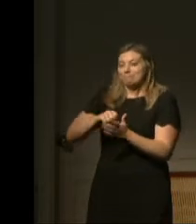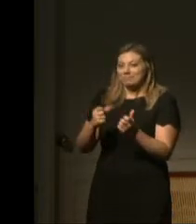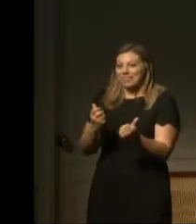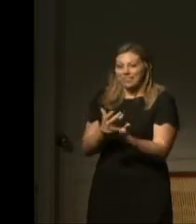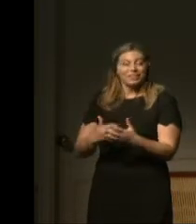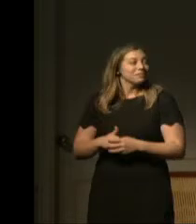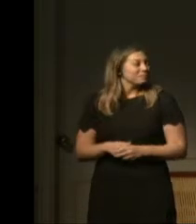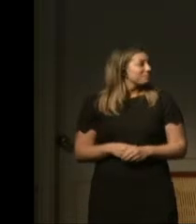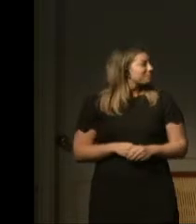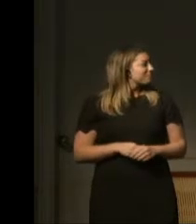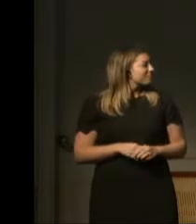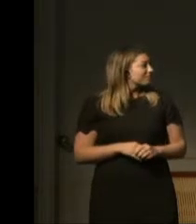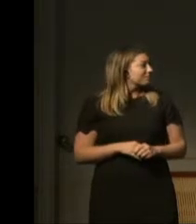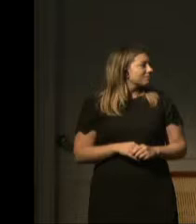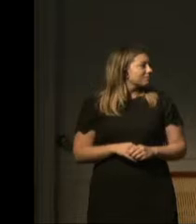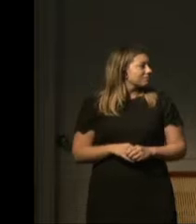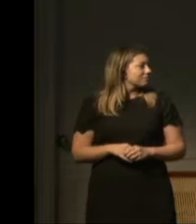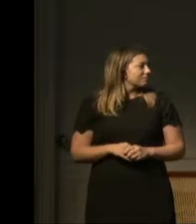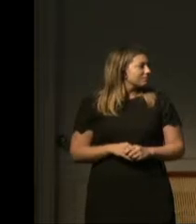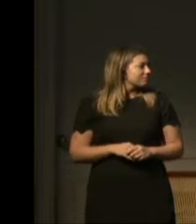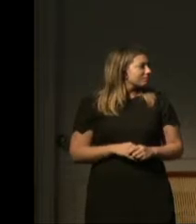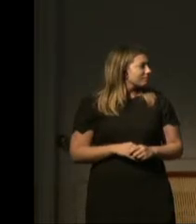Oop.